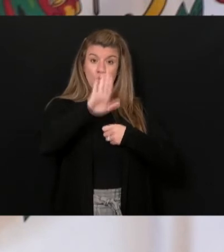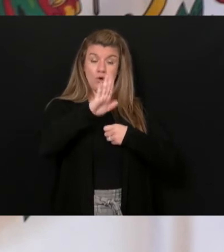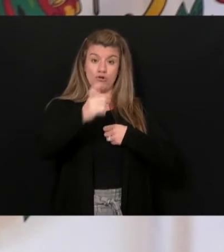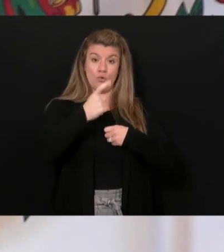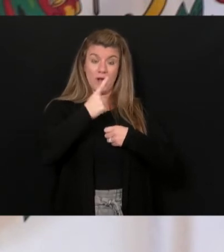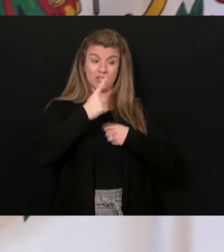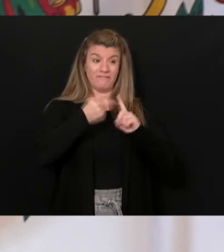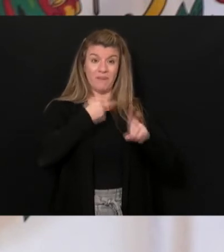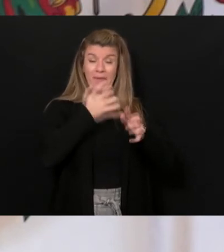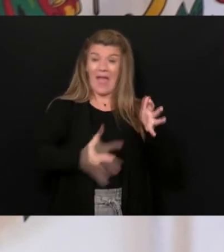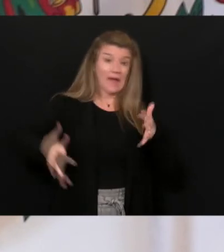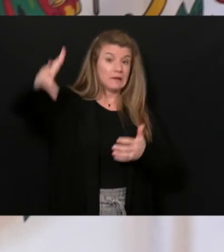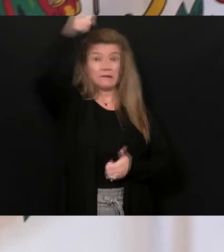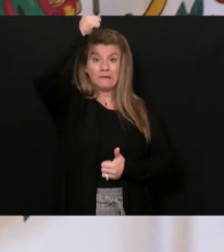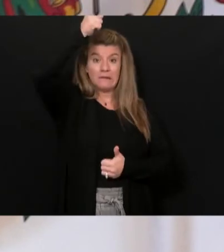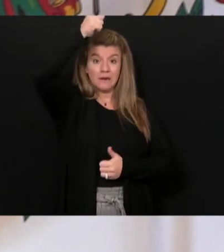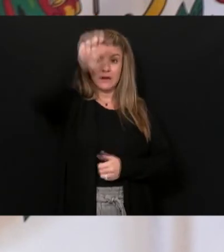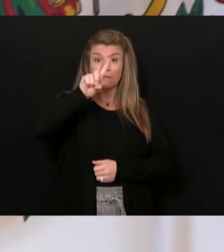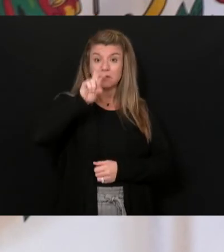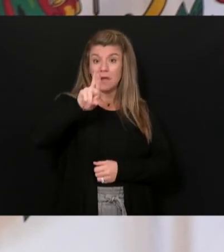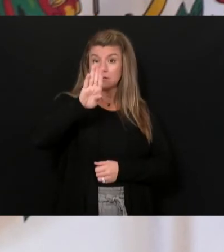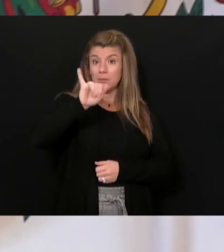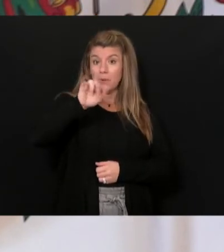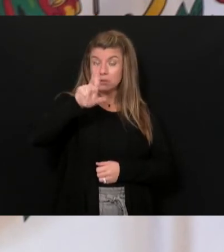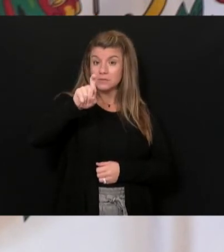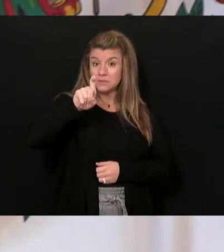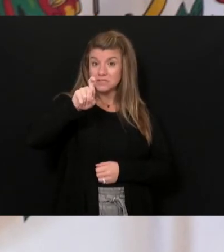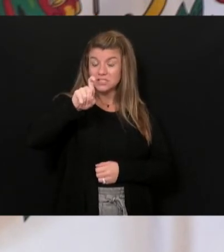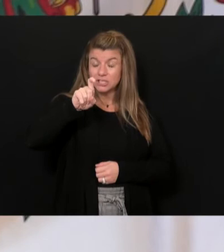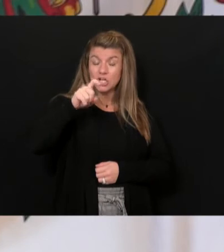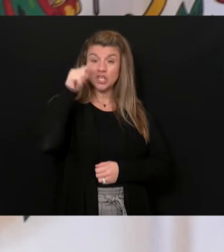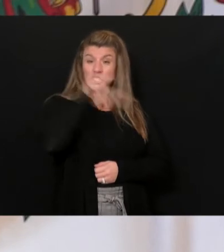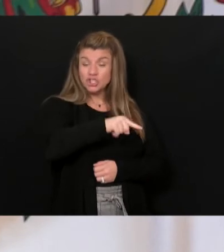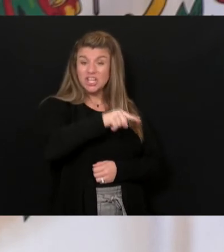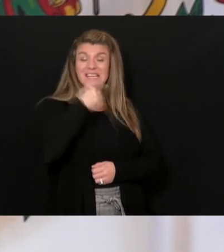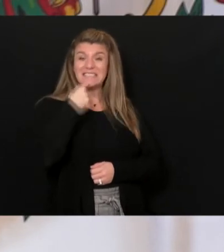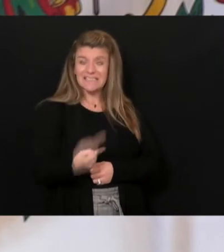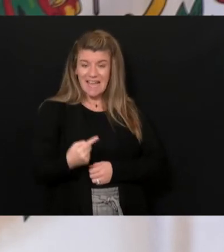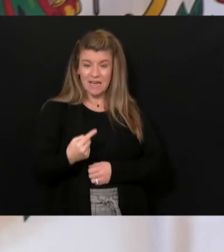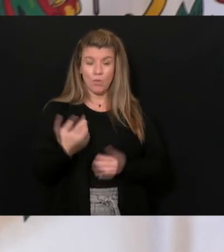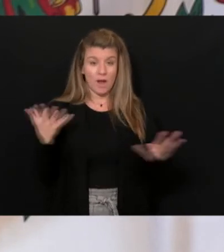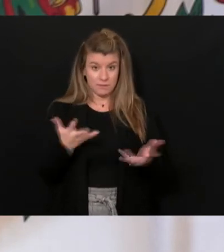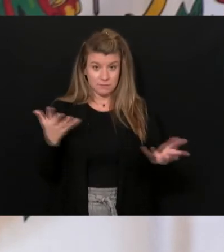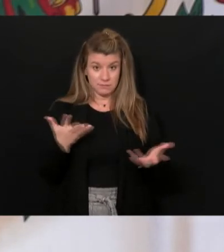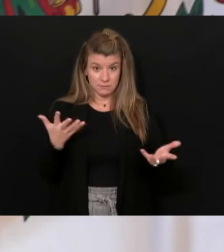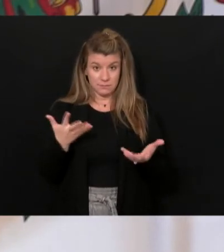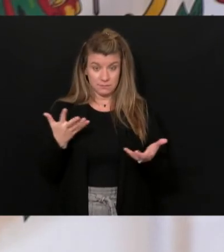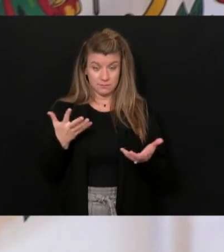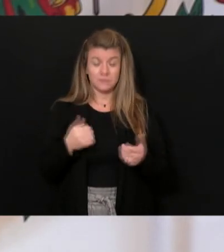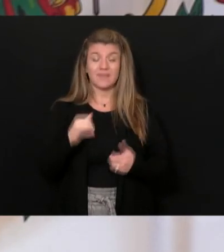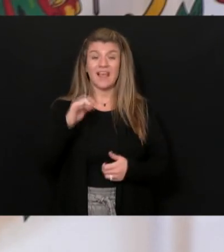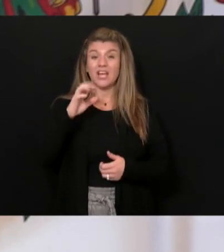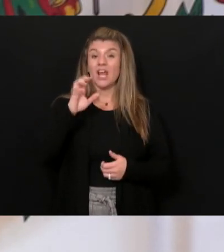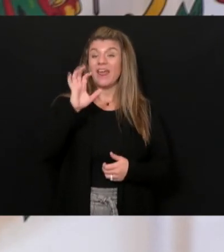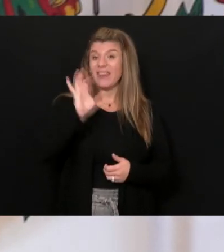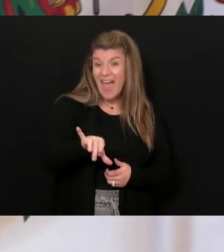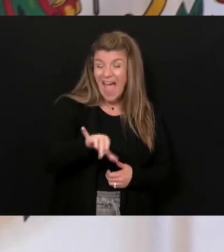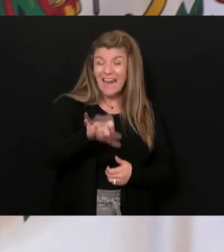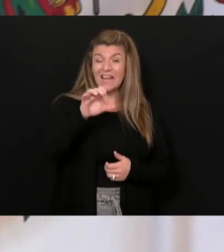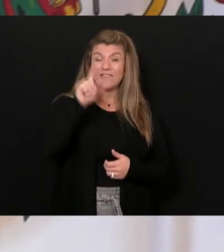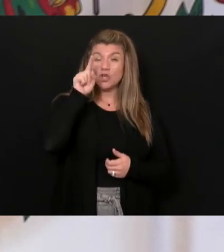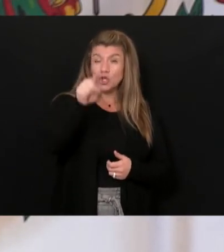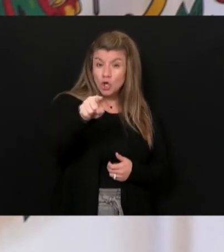the head person, Dr. Burks. And she basically said just this, that if you